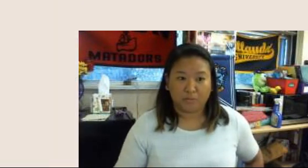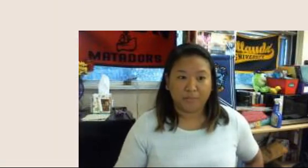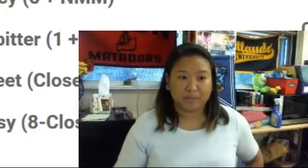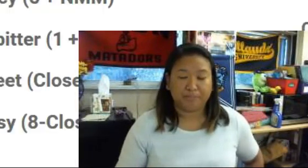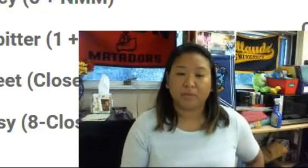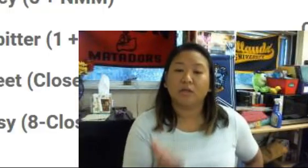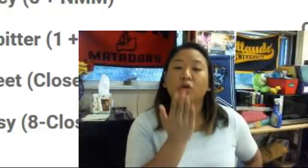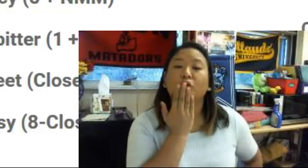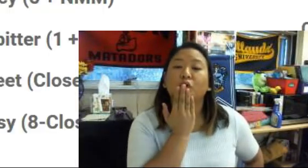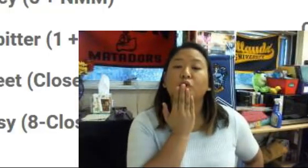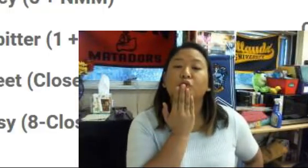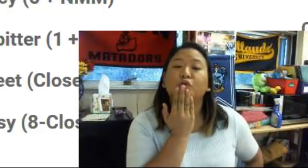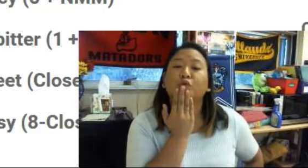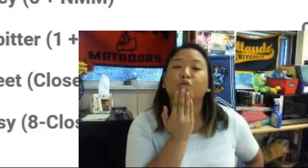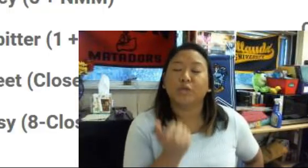Oops.